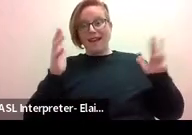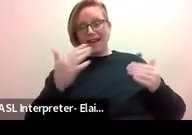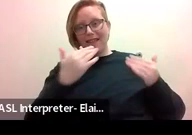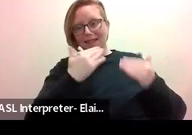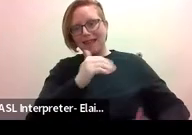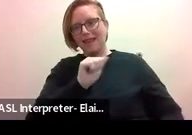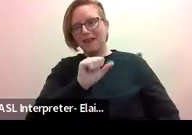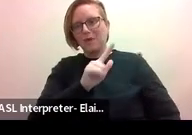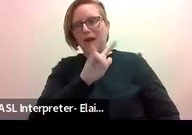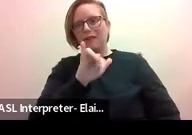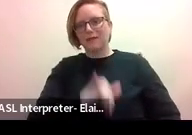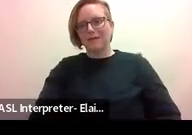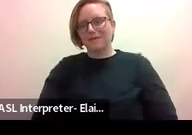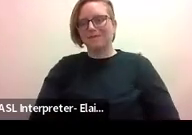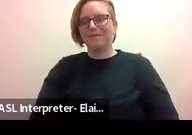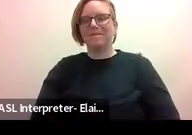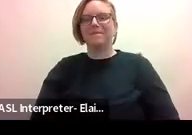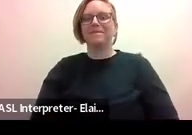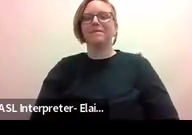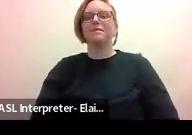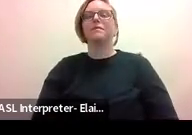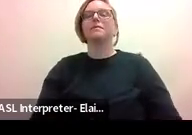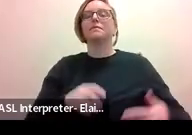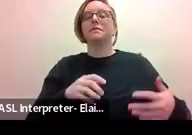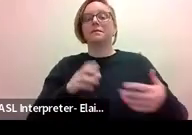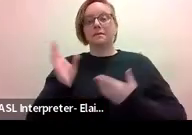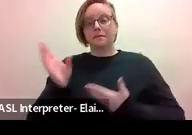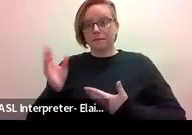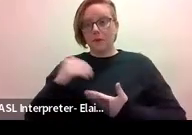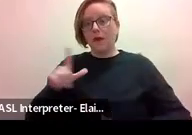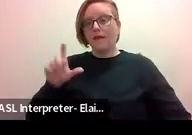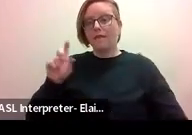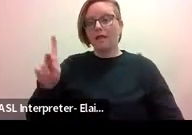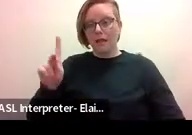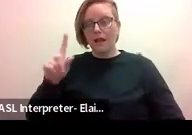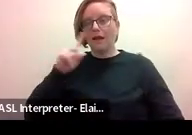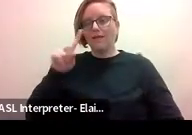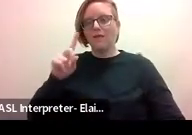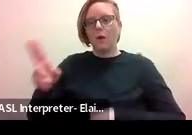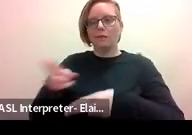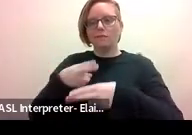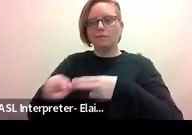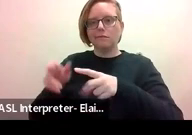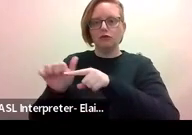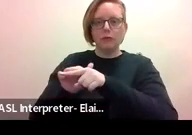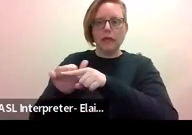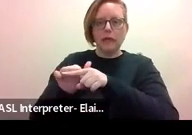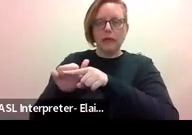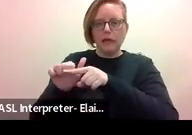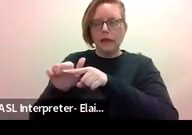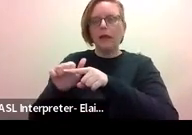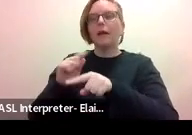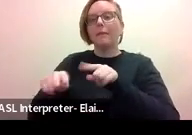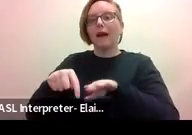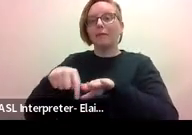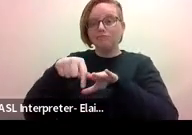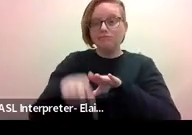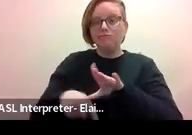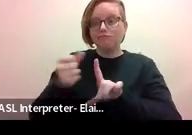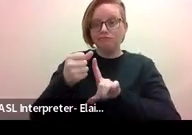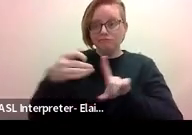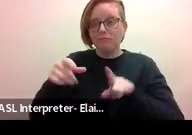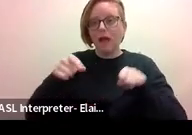Ashley. These are links to shorter trainings that go a little deeper on alignment